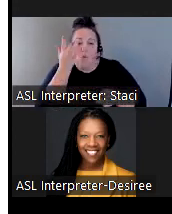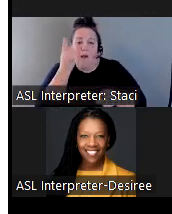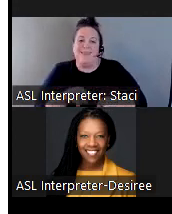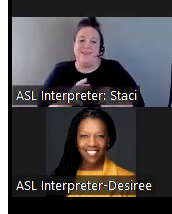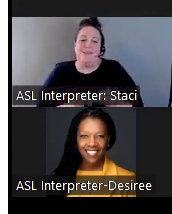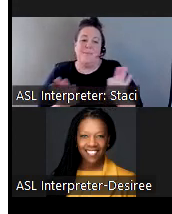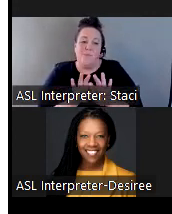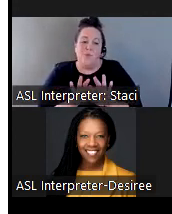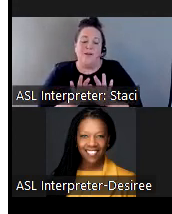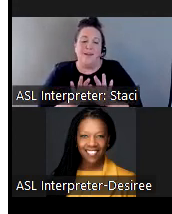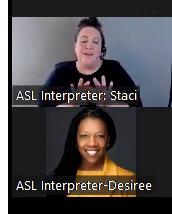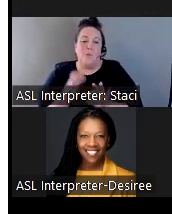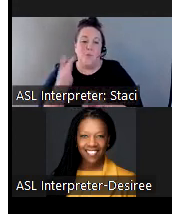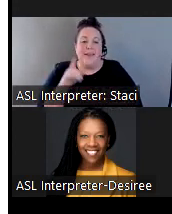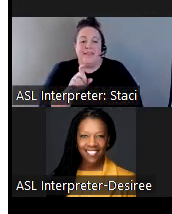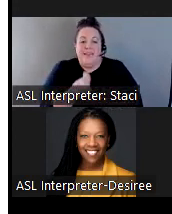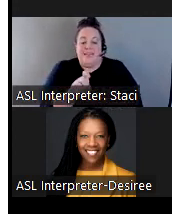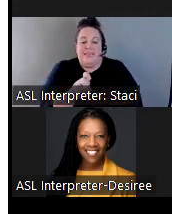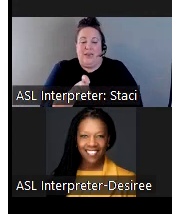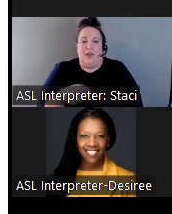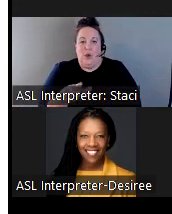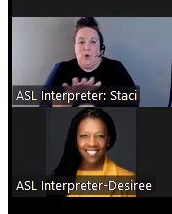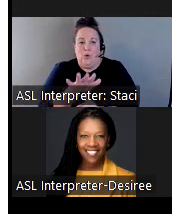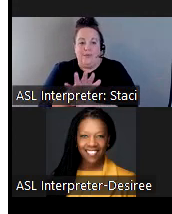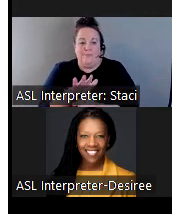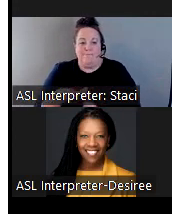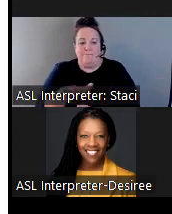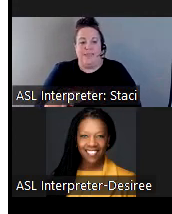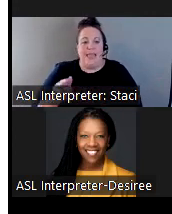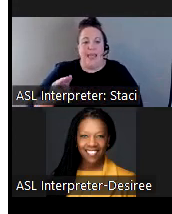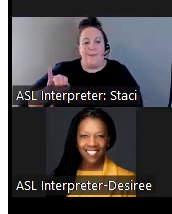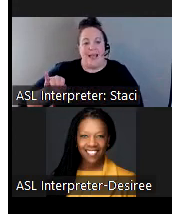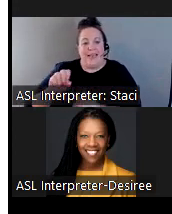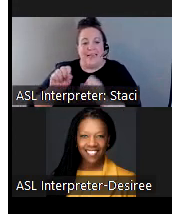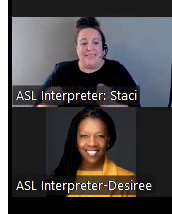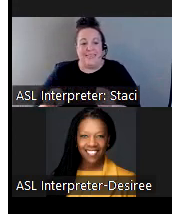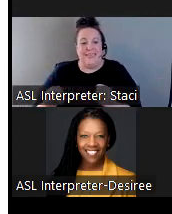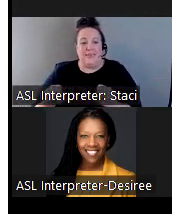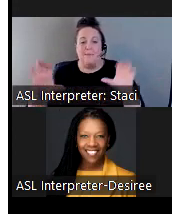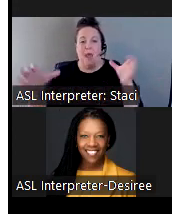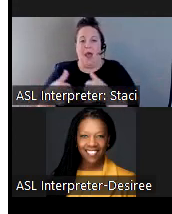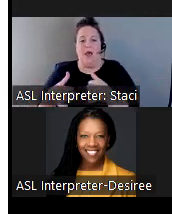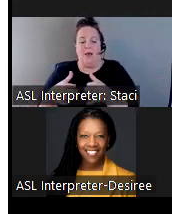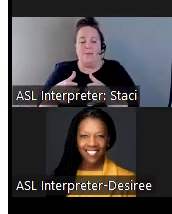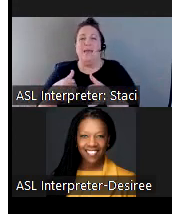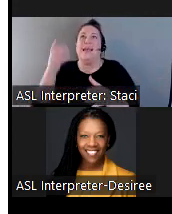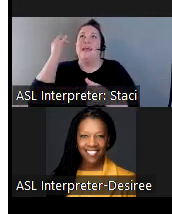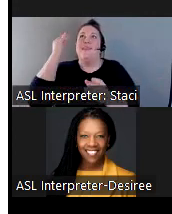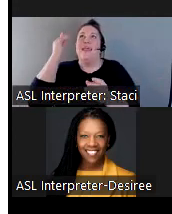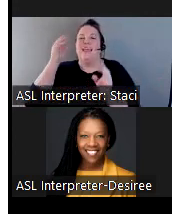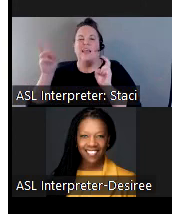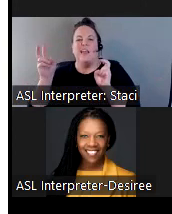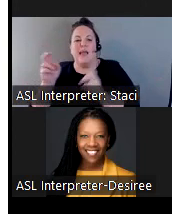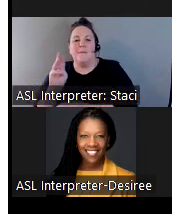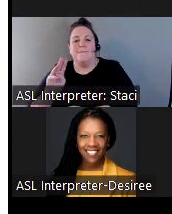and what the necessary aspect is. The MIS system is a hub where we can think of it as My Chart or one